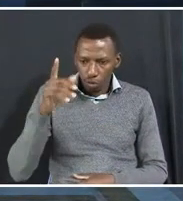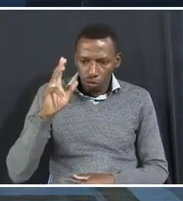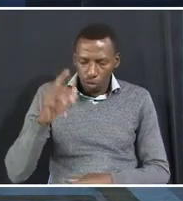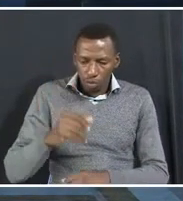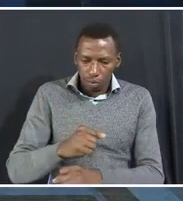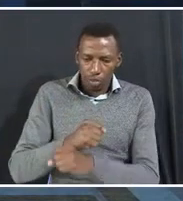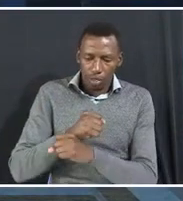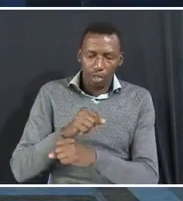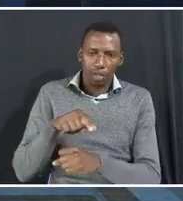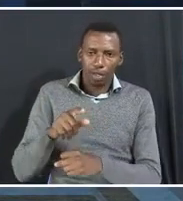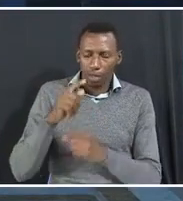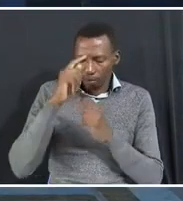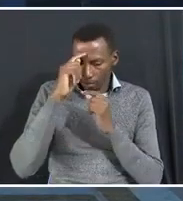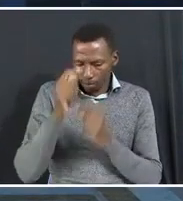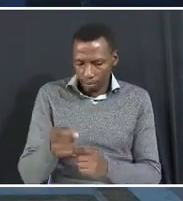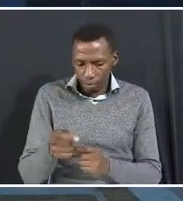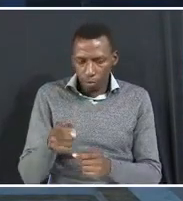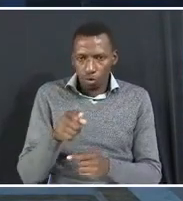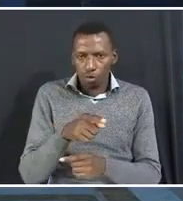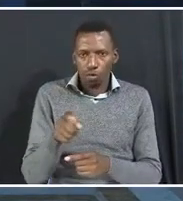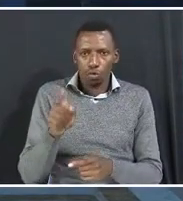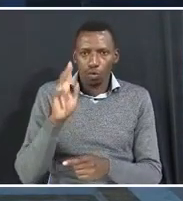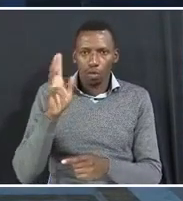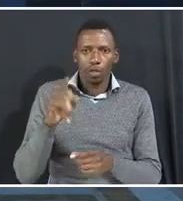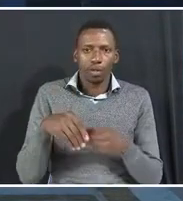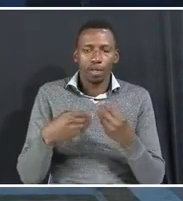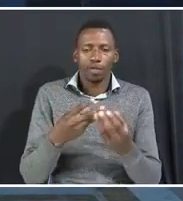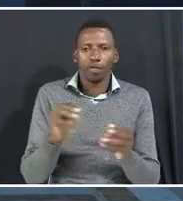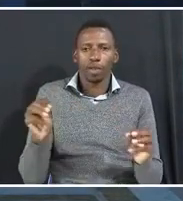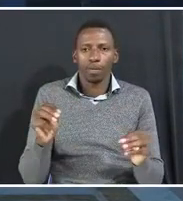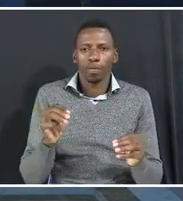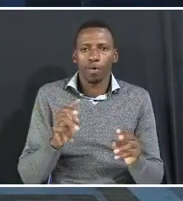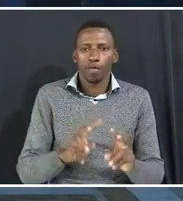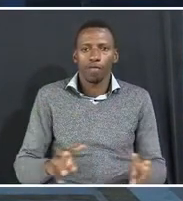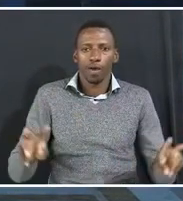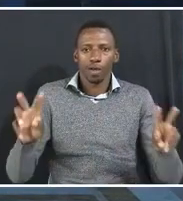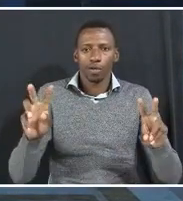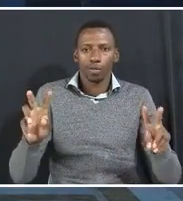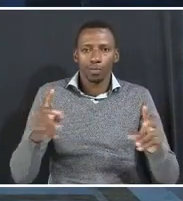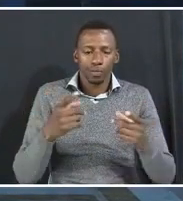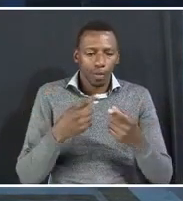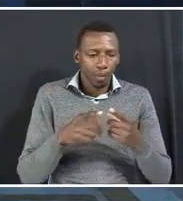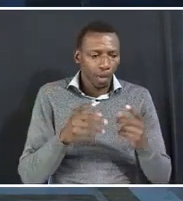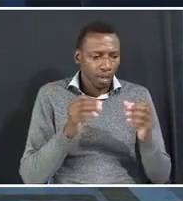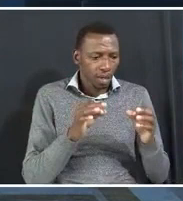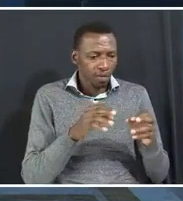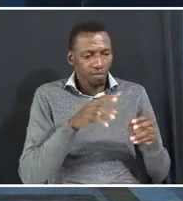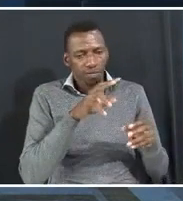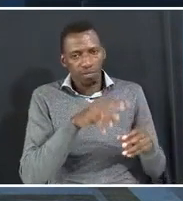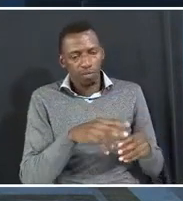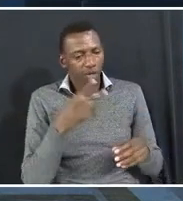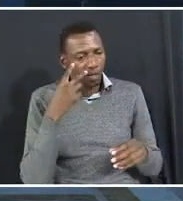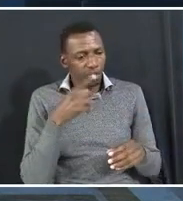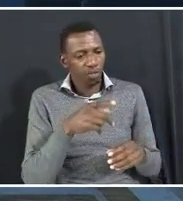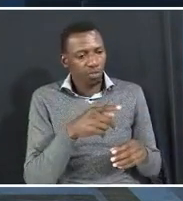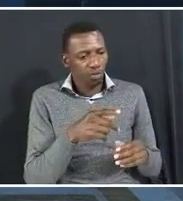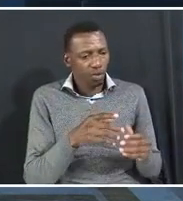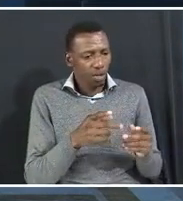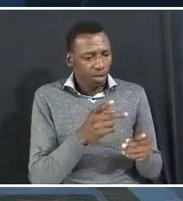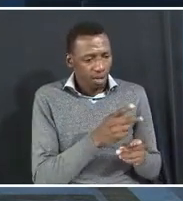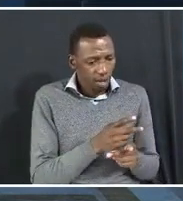dignity. You know, you will give them value. But if it's all about, you know, they look at you, they see you're so